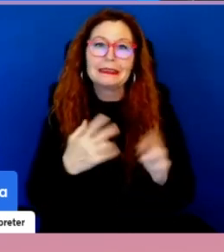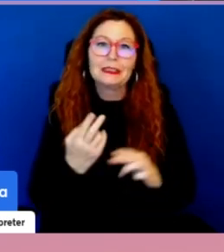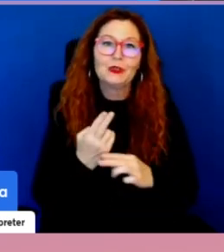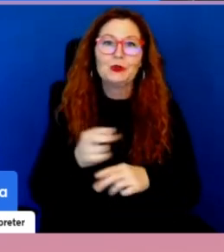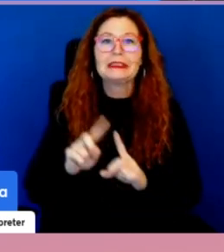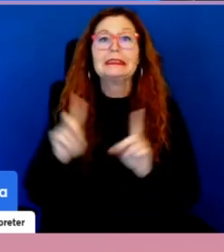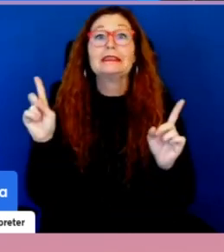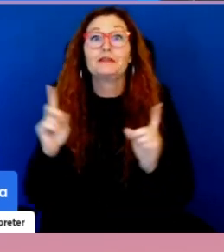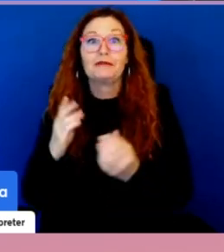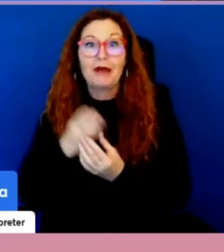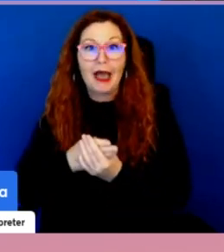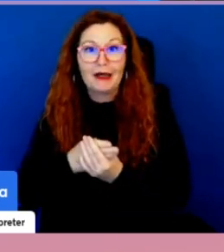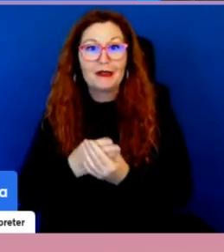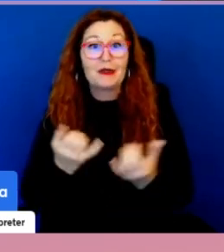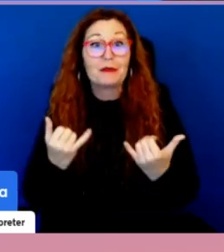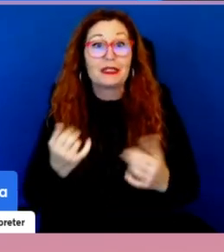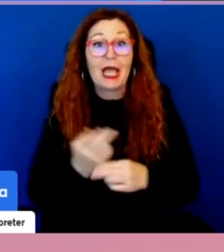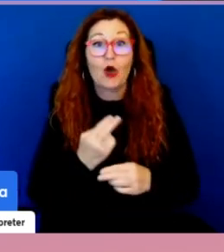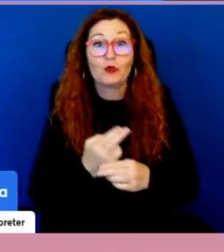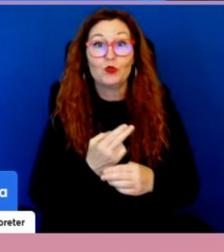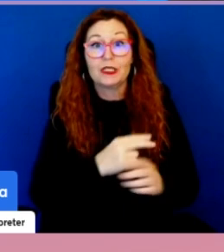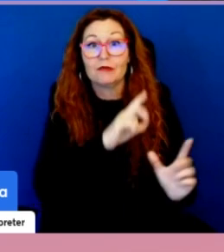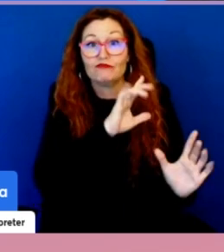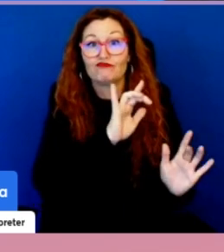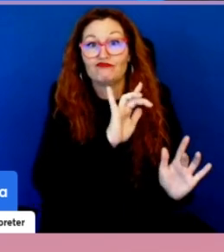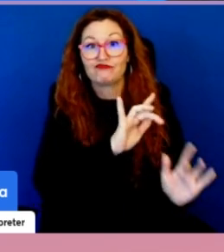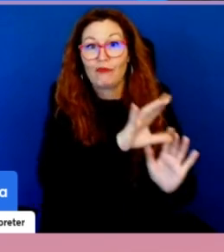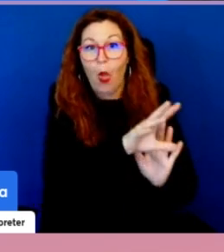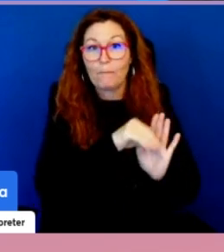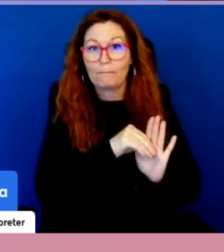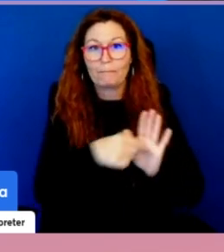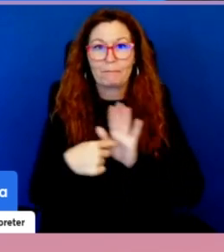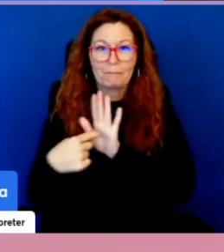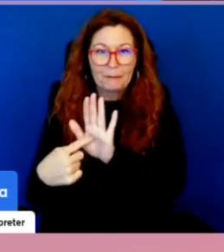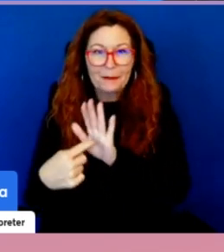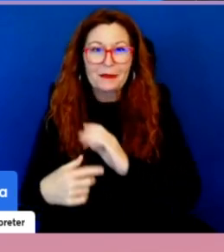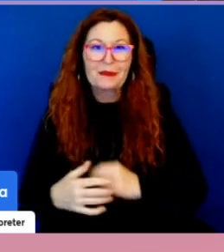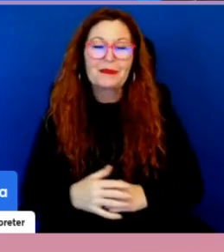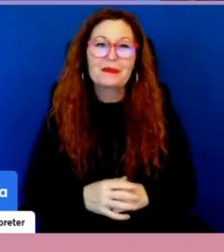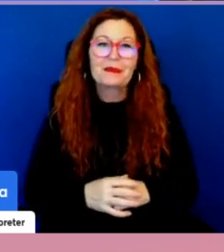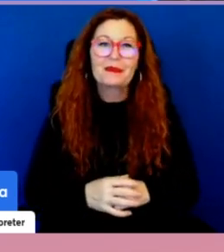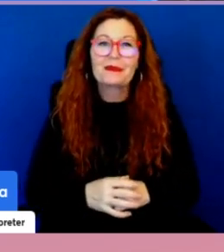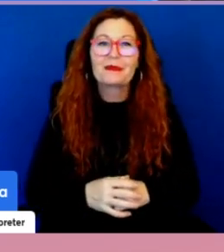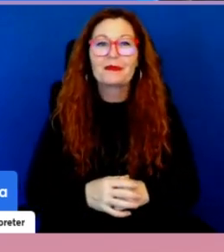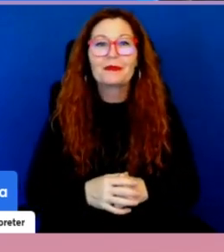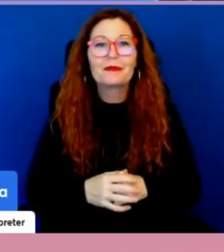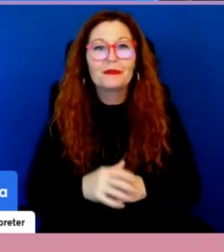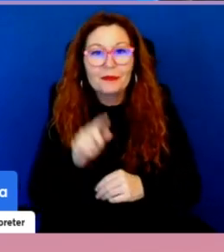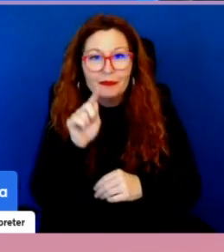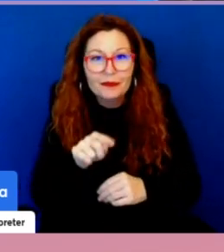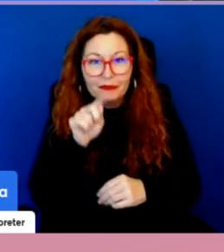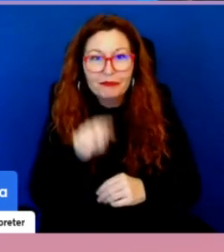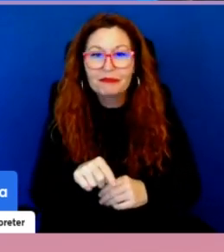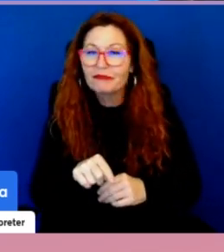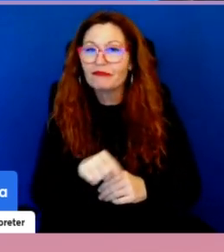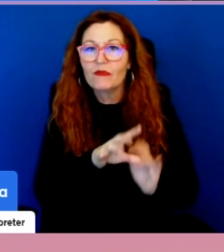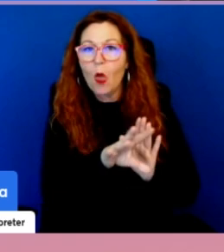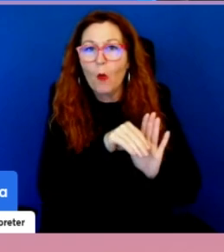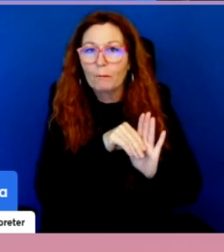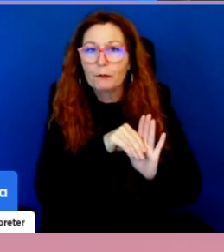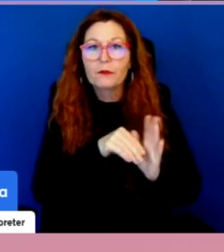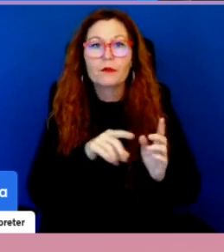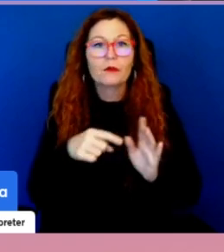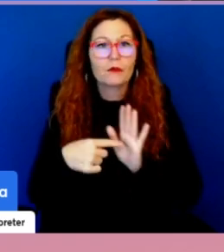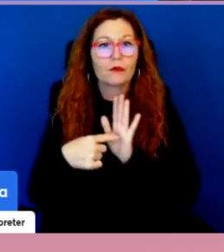the screen grabs of the Vault Enterprise GUI today. Um, what I've got up here is just a quick snapshot of what